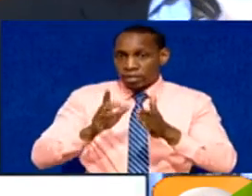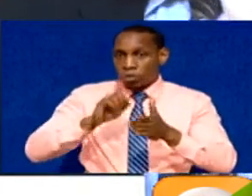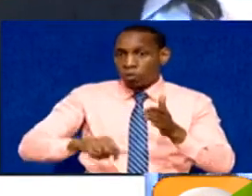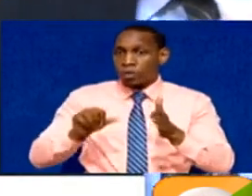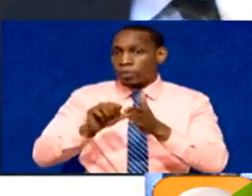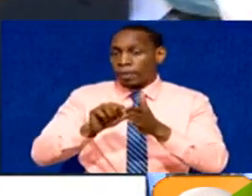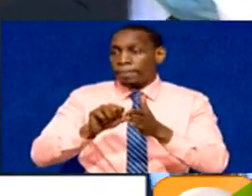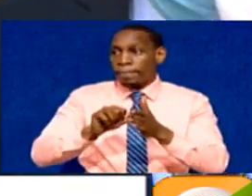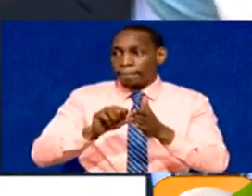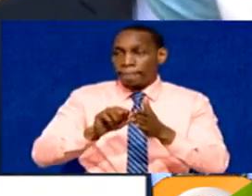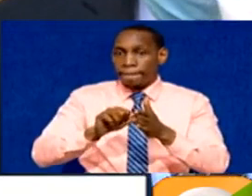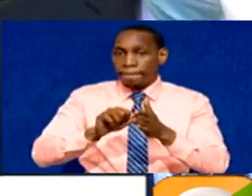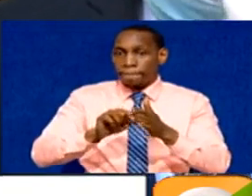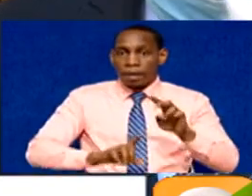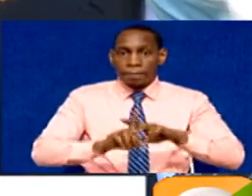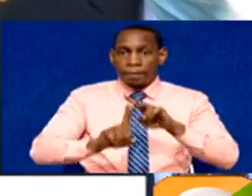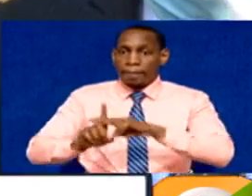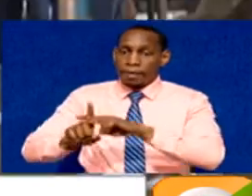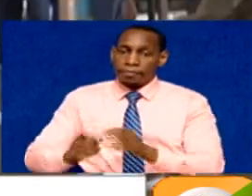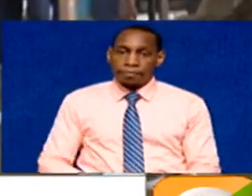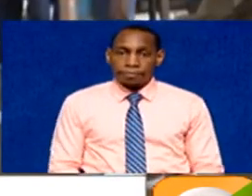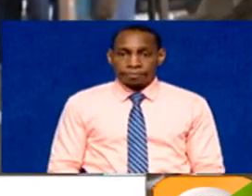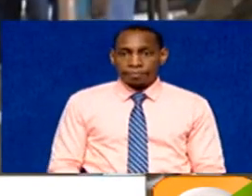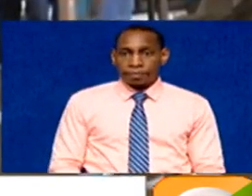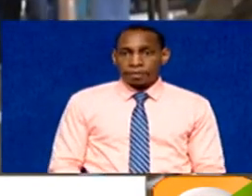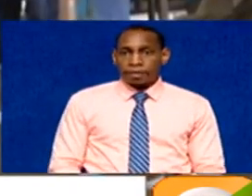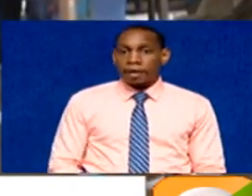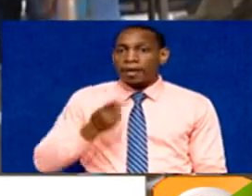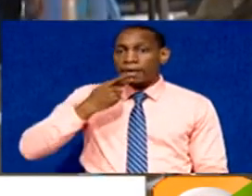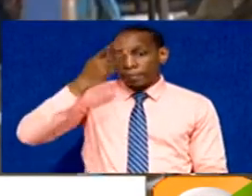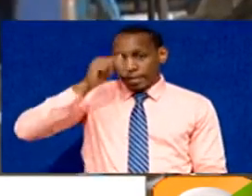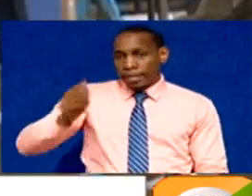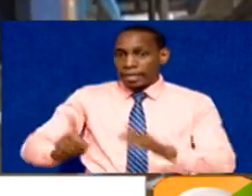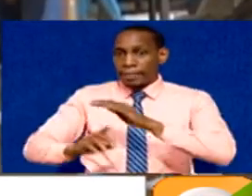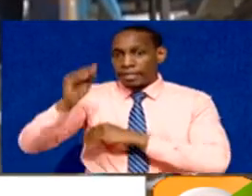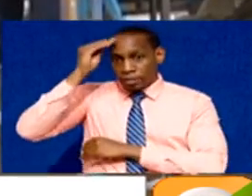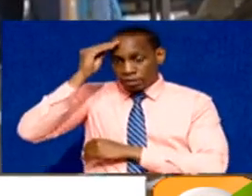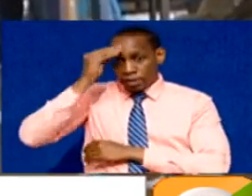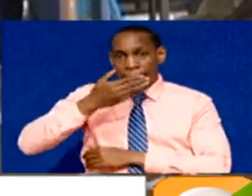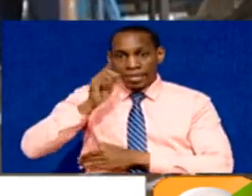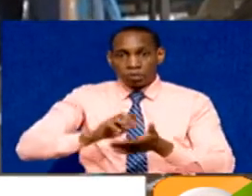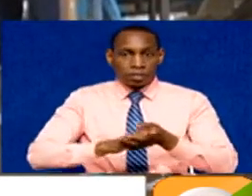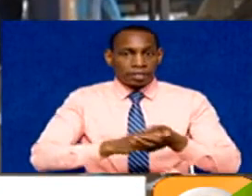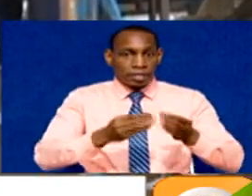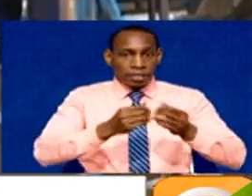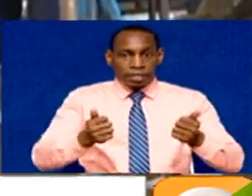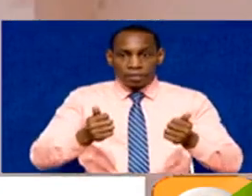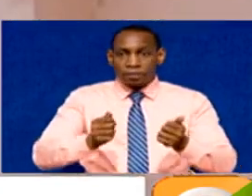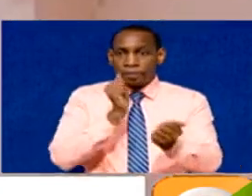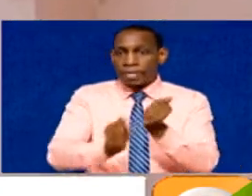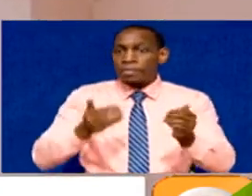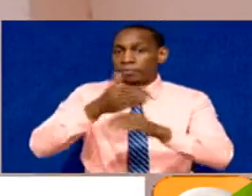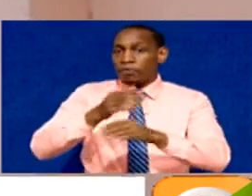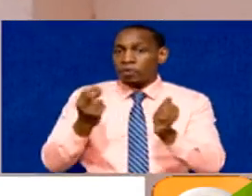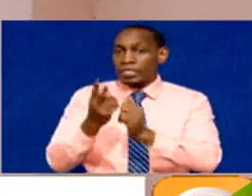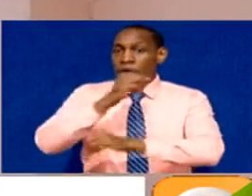gani ambayo inaleta hii misoso katika shule. For some parents, the Ministry of Education should look into addressing acceptable punishment